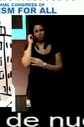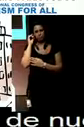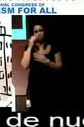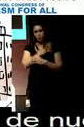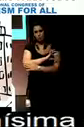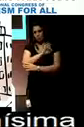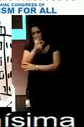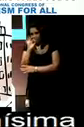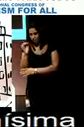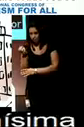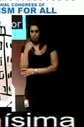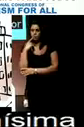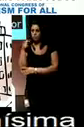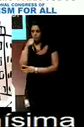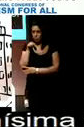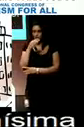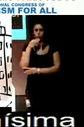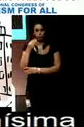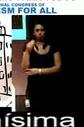long working day.